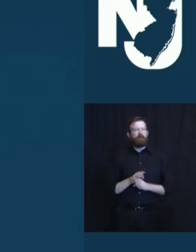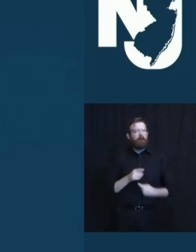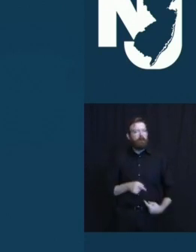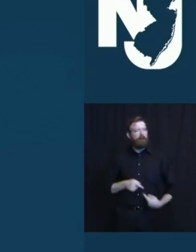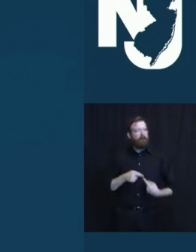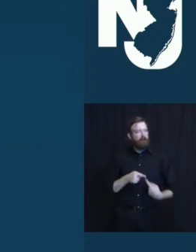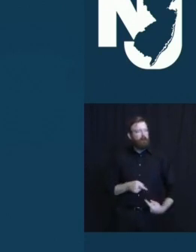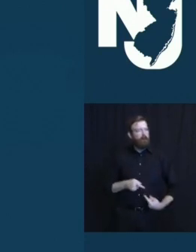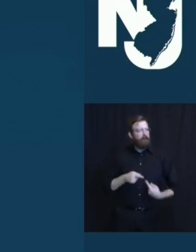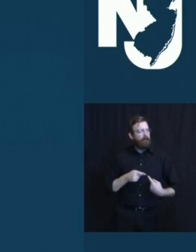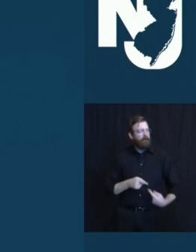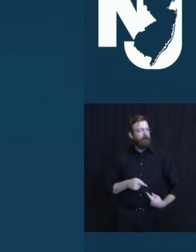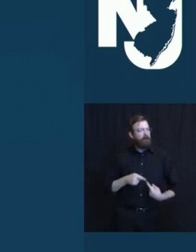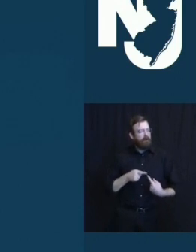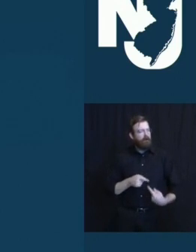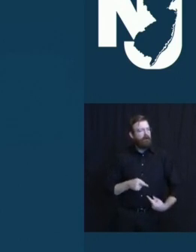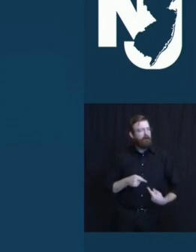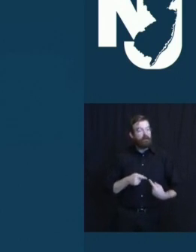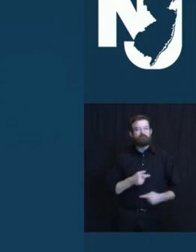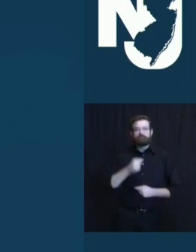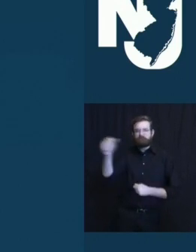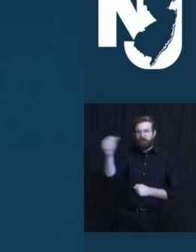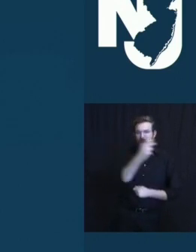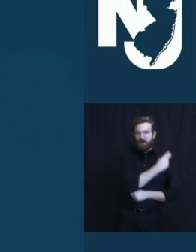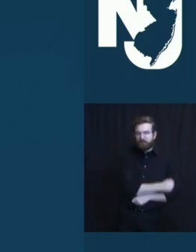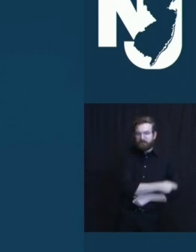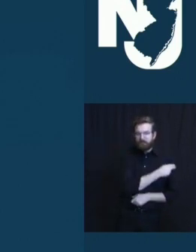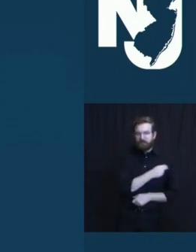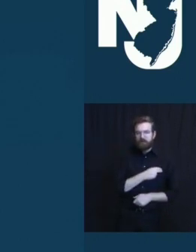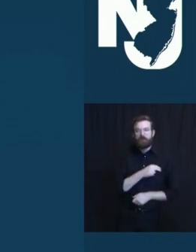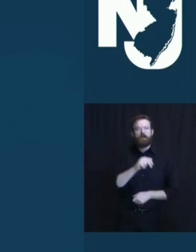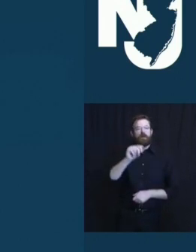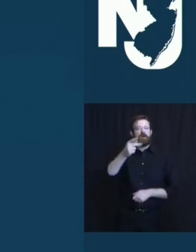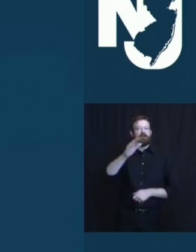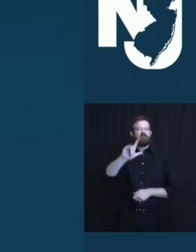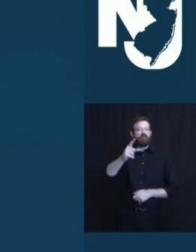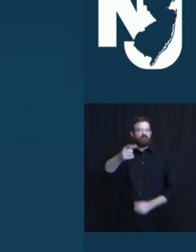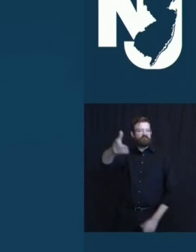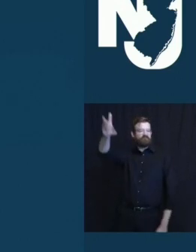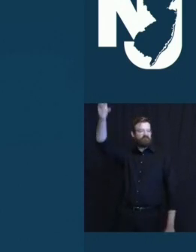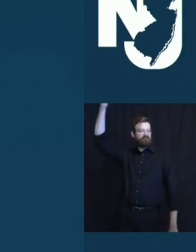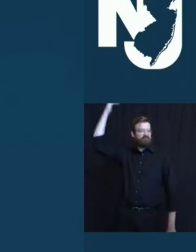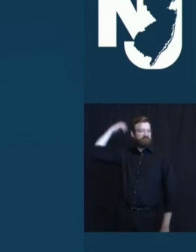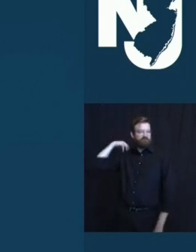If you don't think this thing is lethal or it can just shred you, folks, listen to